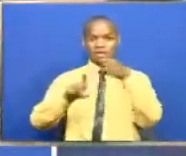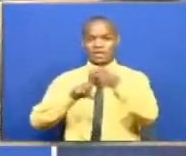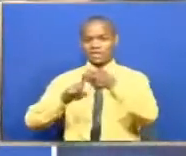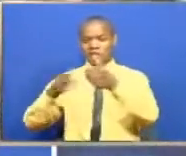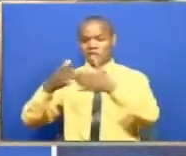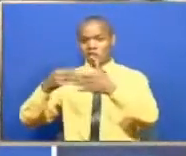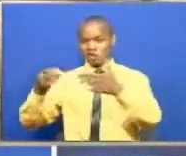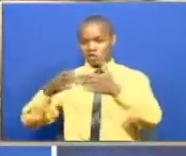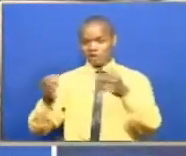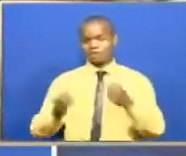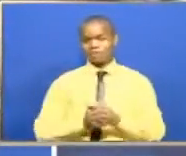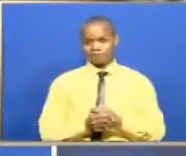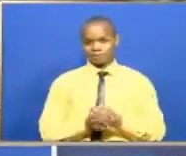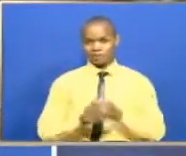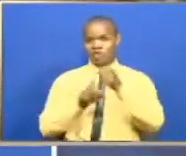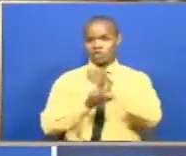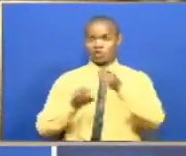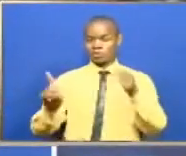$126 per cubic meter to